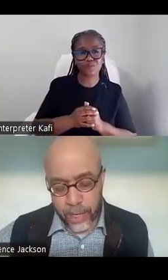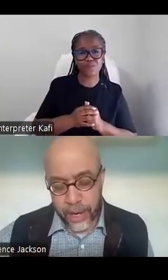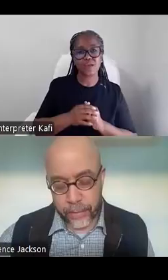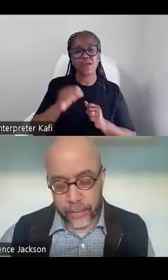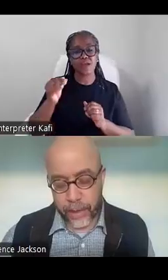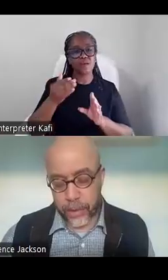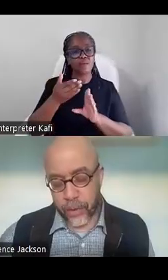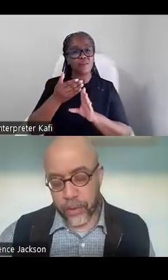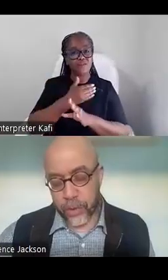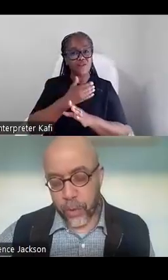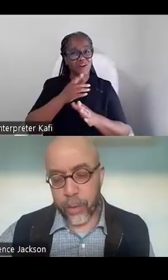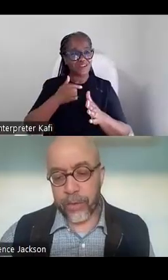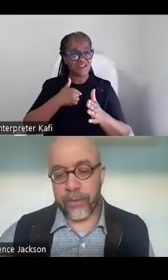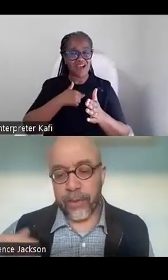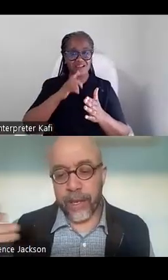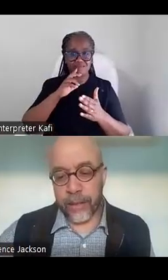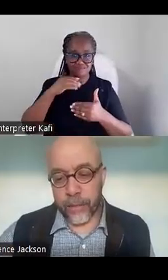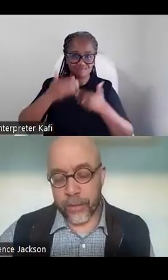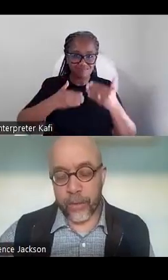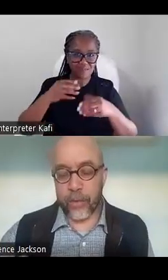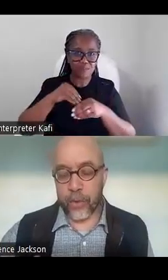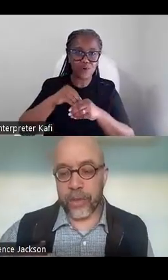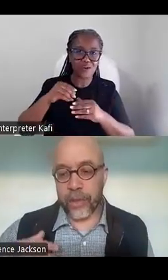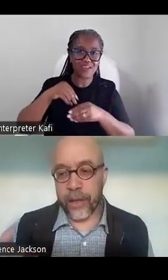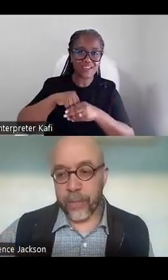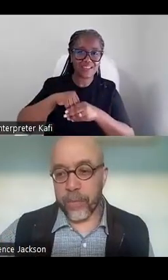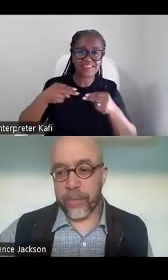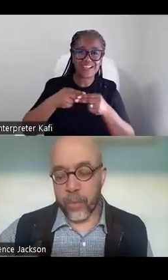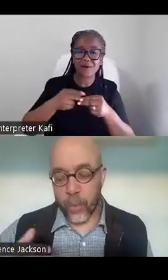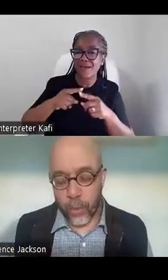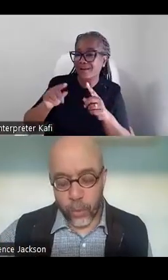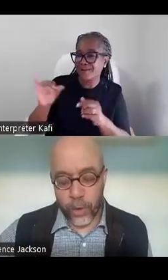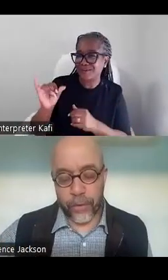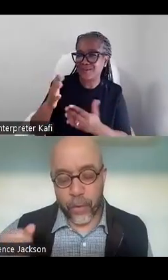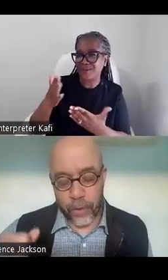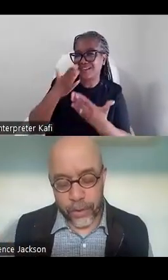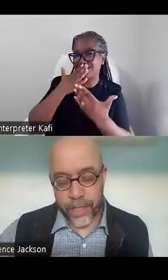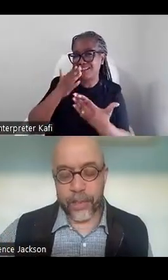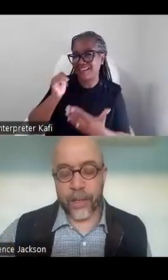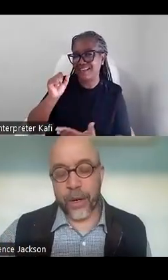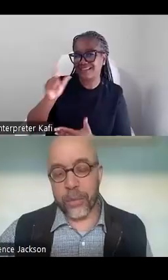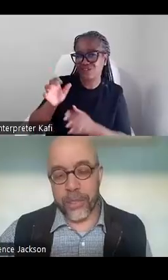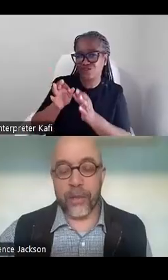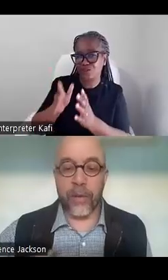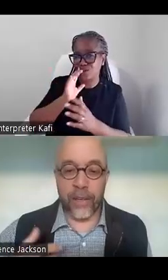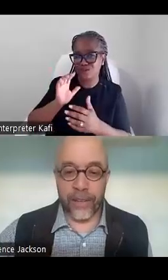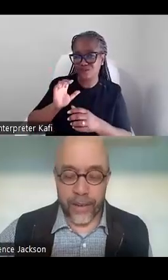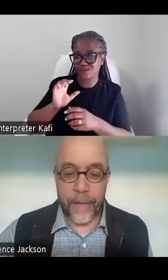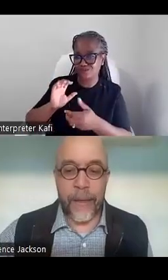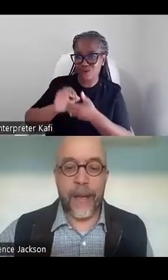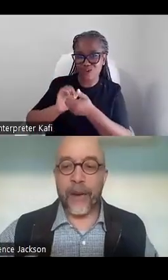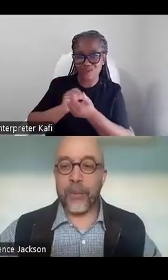our sign language folks who are working with us today. It's really wonderful. It's such an incredible skill,